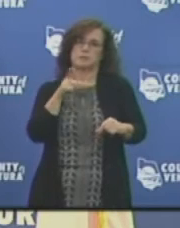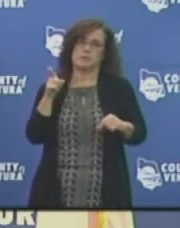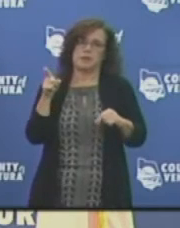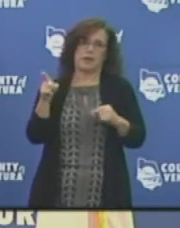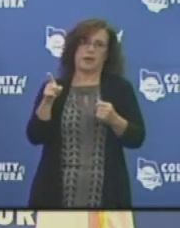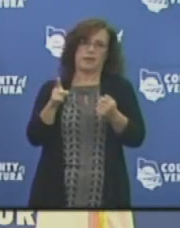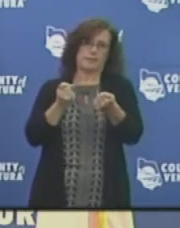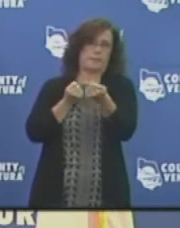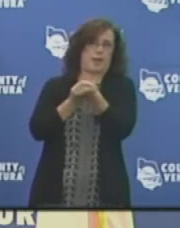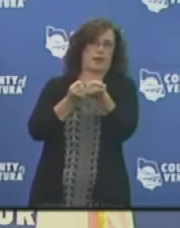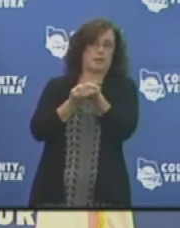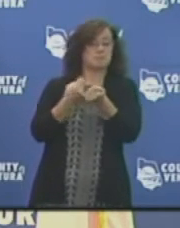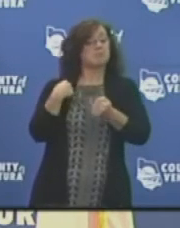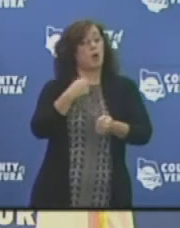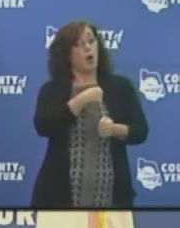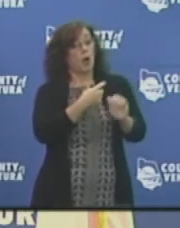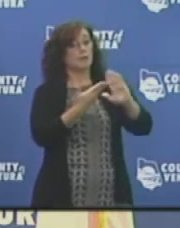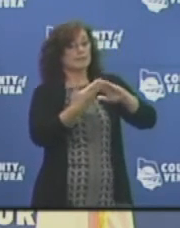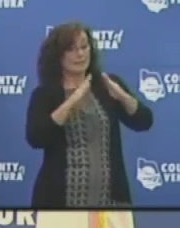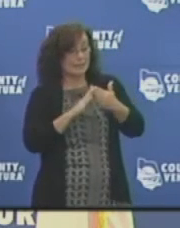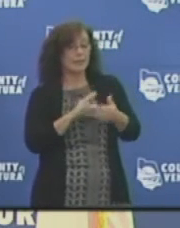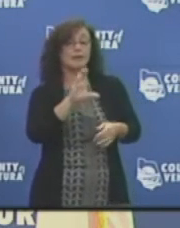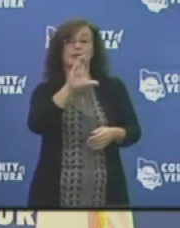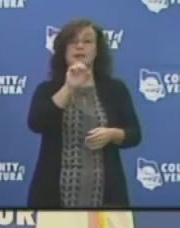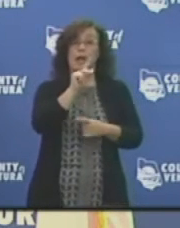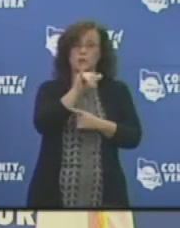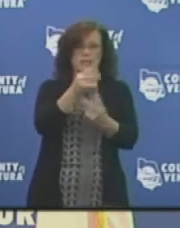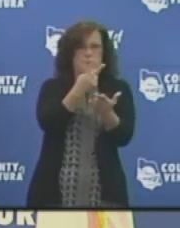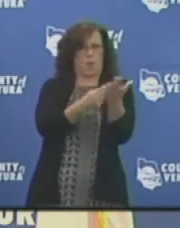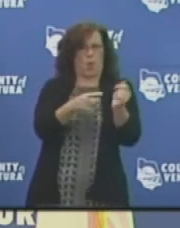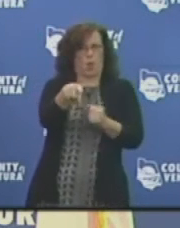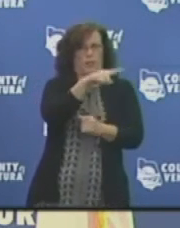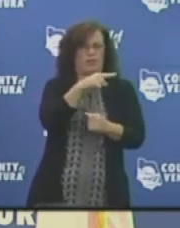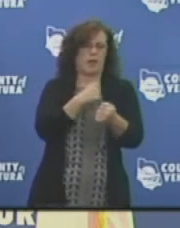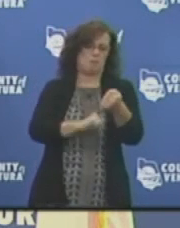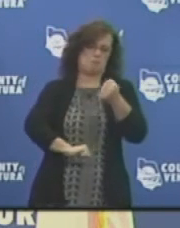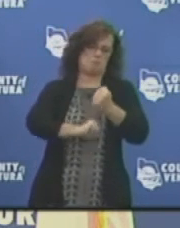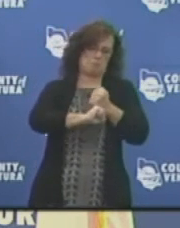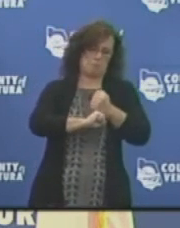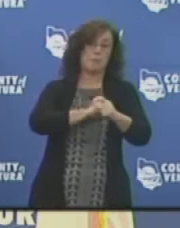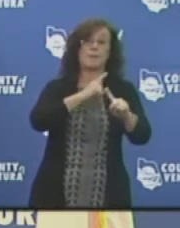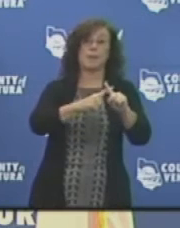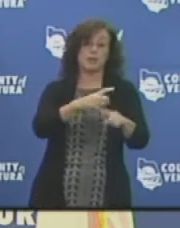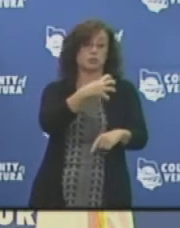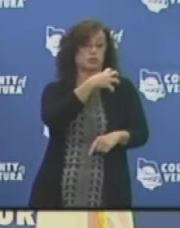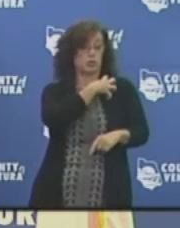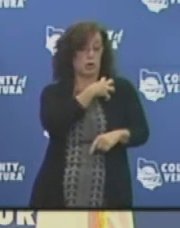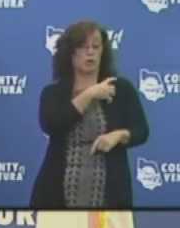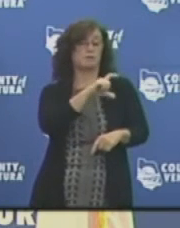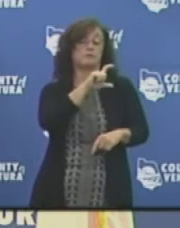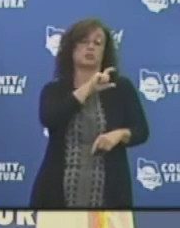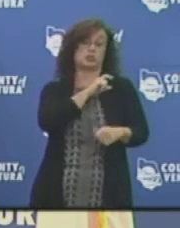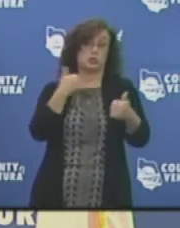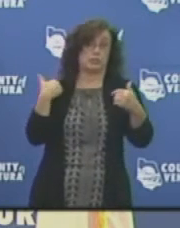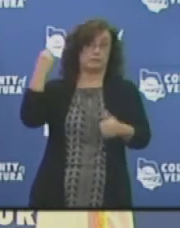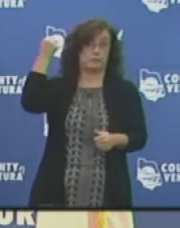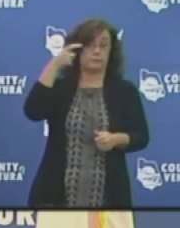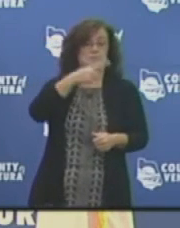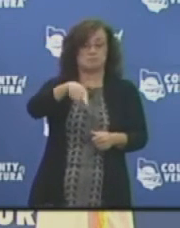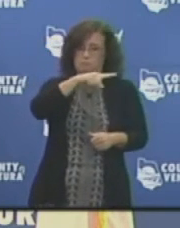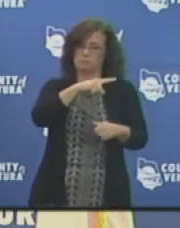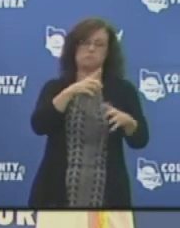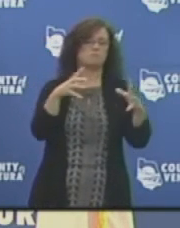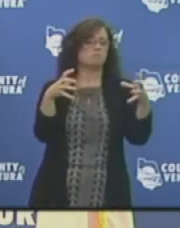city, is there for us. Our sheriff and chiefs of police are here for us. If there are the big